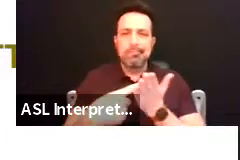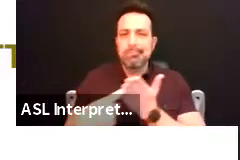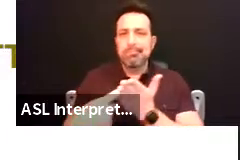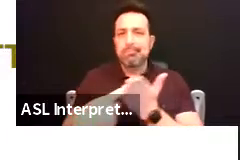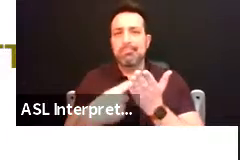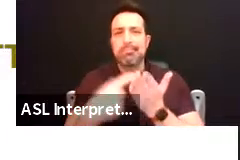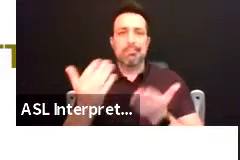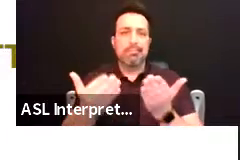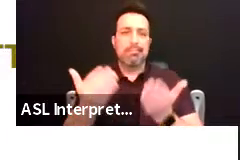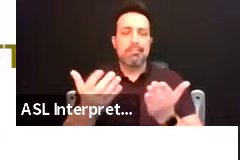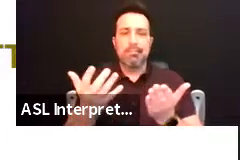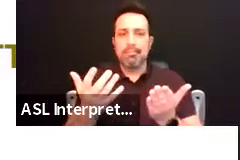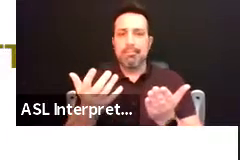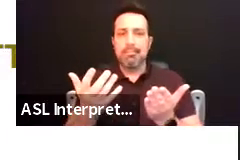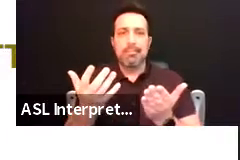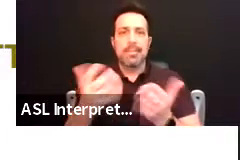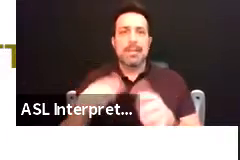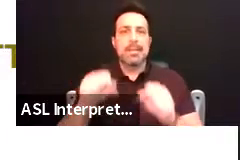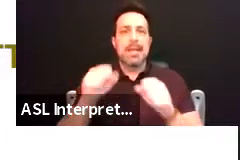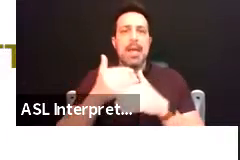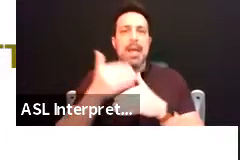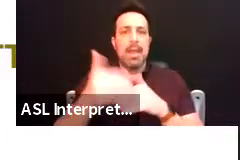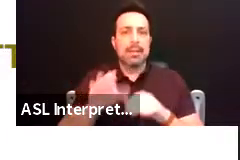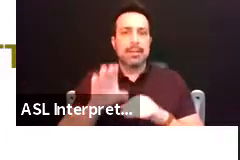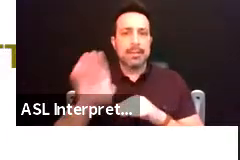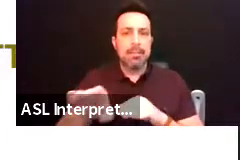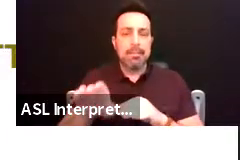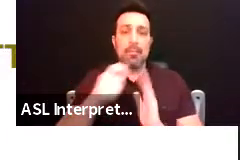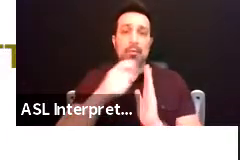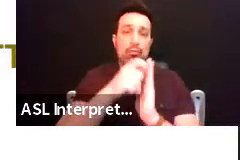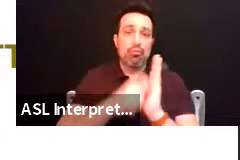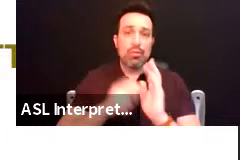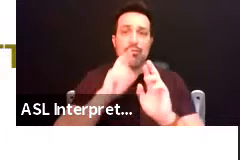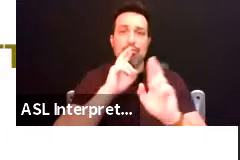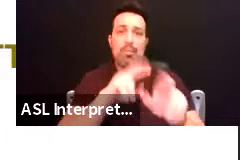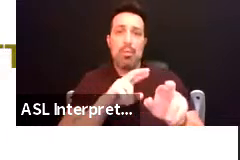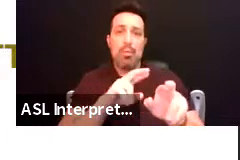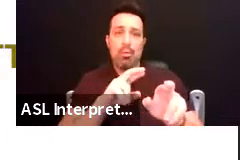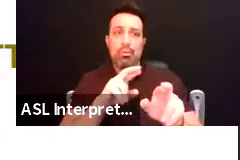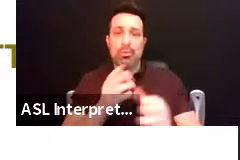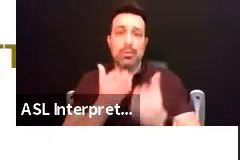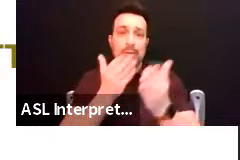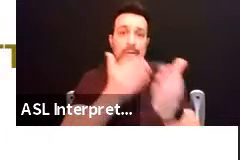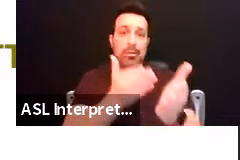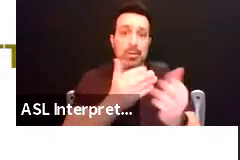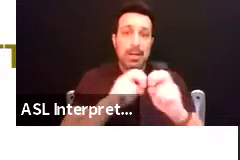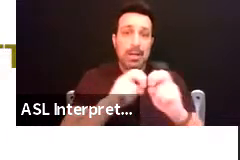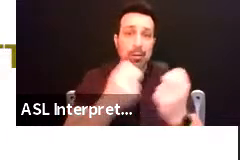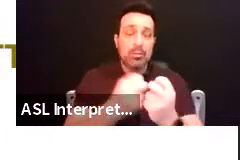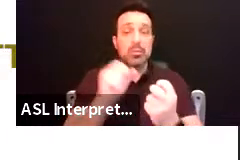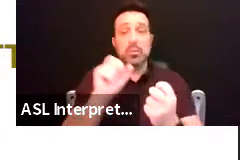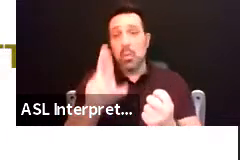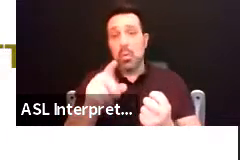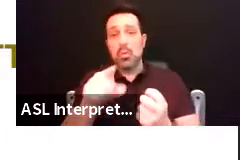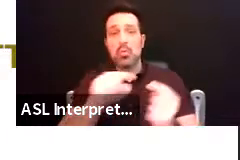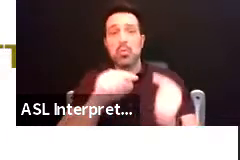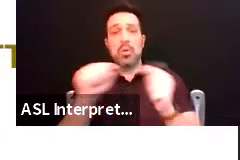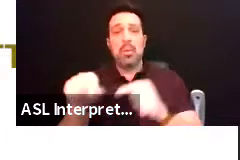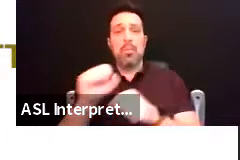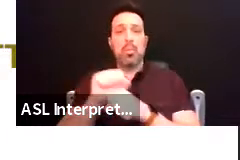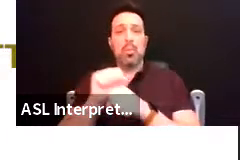take the next step of a written report to council, or you may come to a work